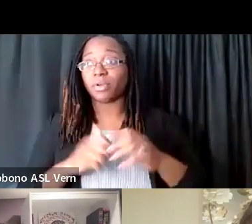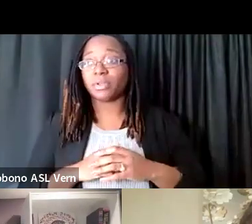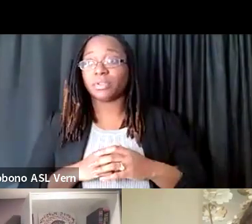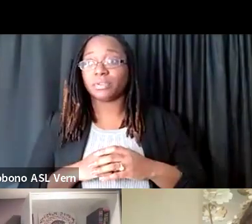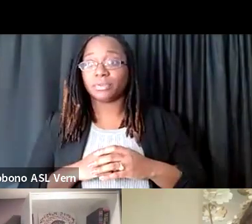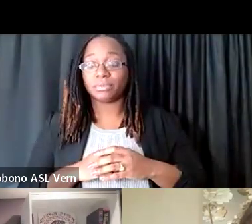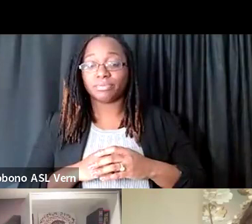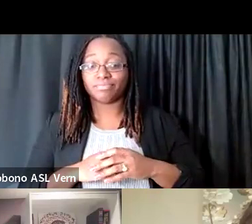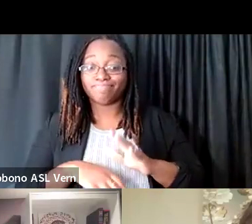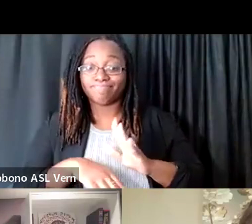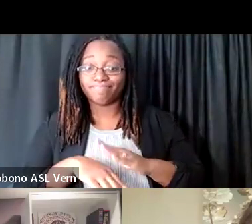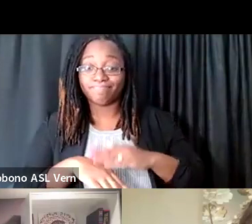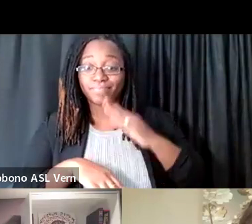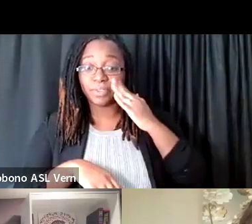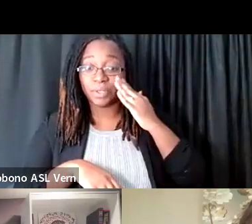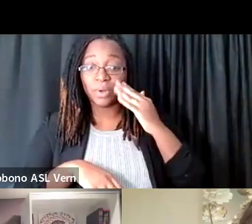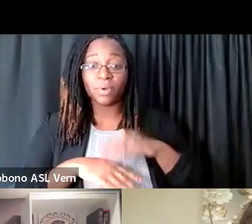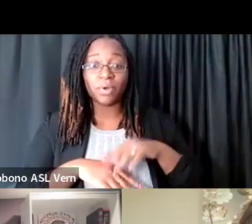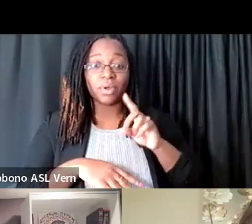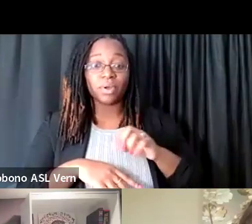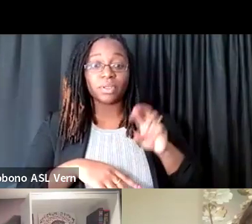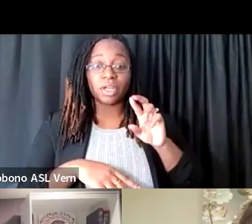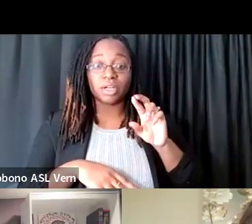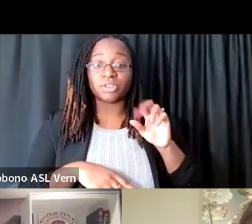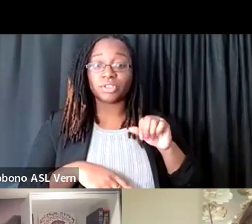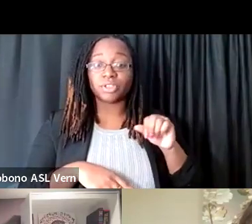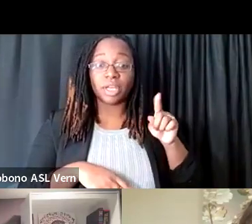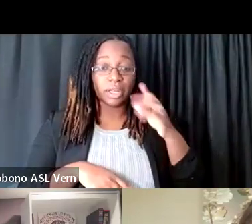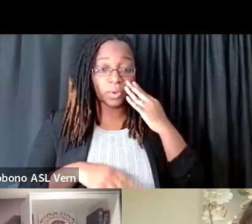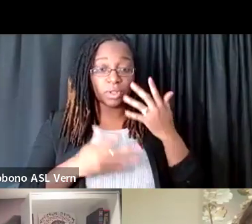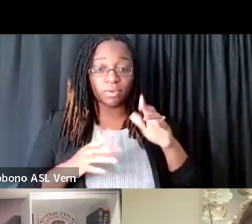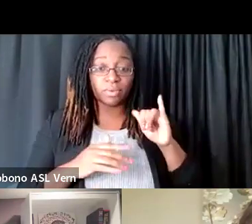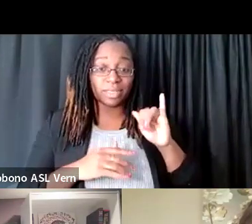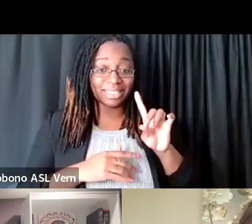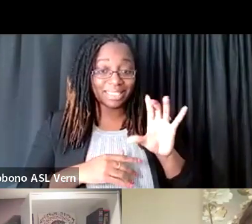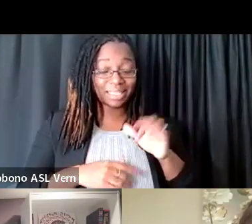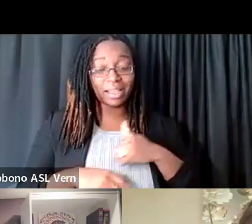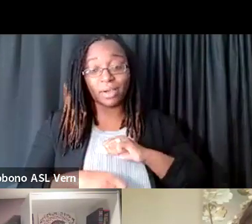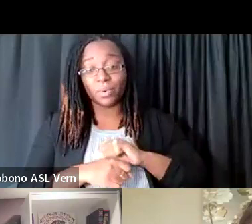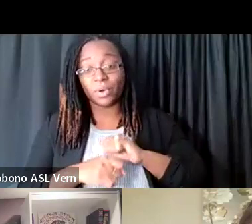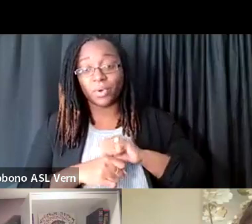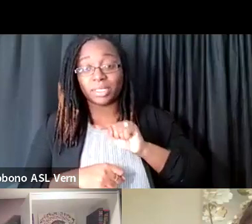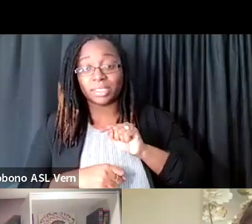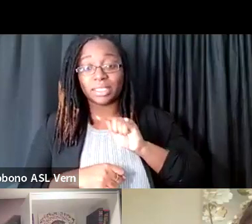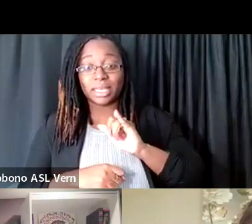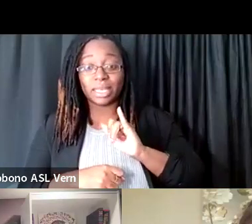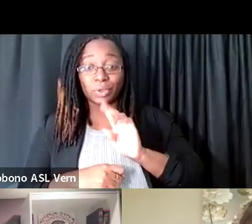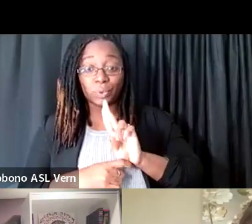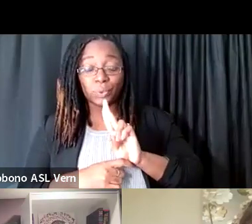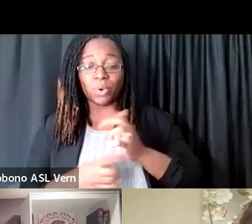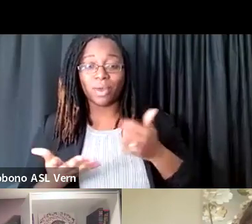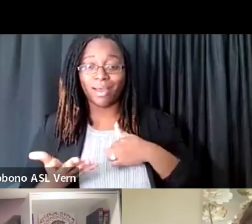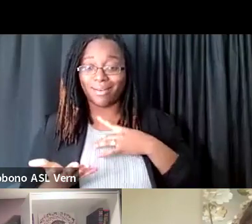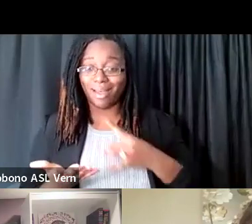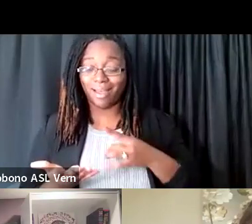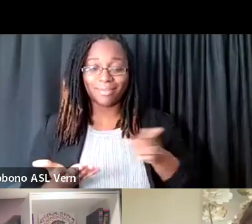know, Dr. A, I know you went through IDC. I work with TIE. One of the things I like about them is that they